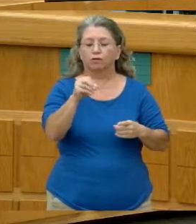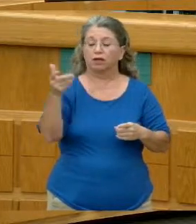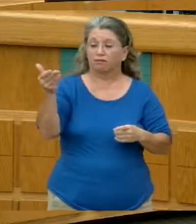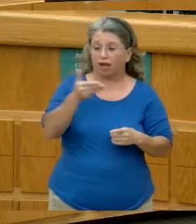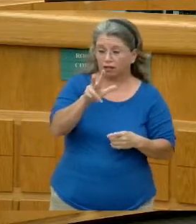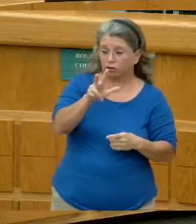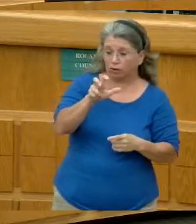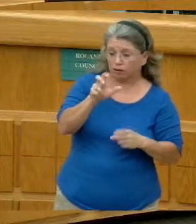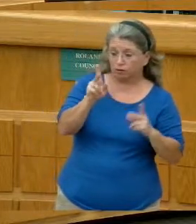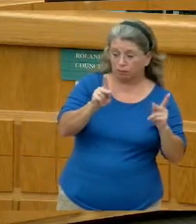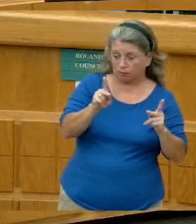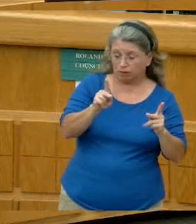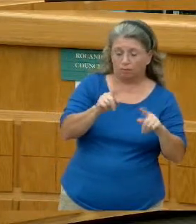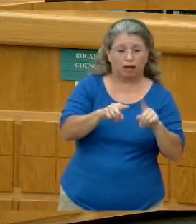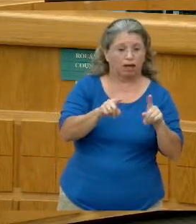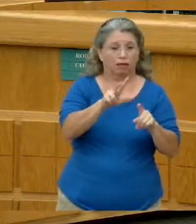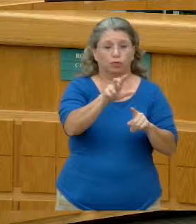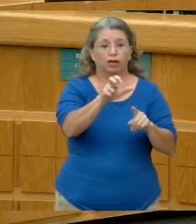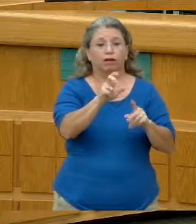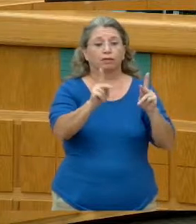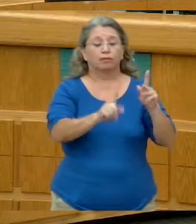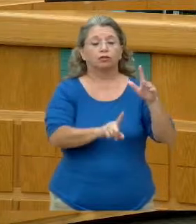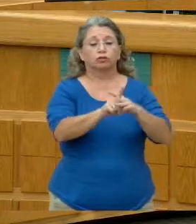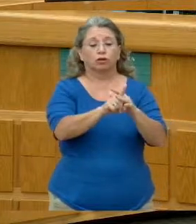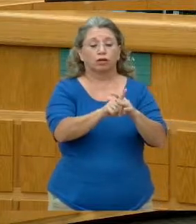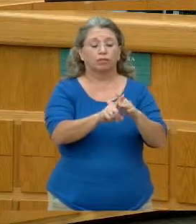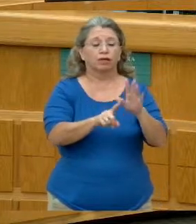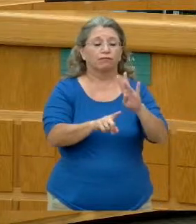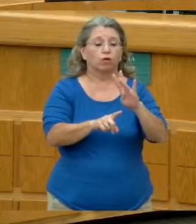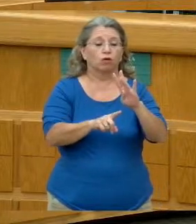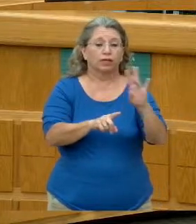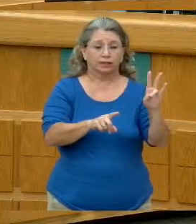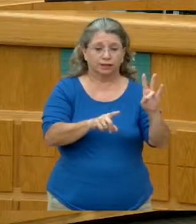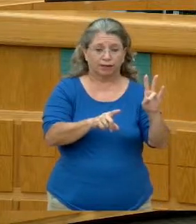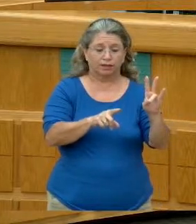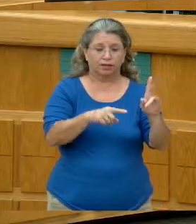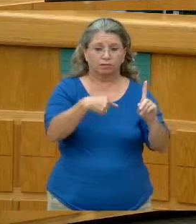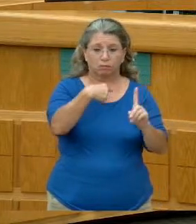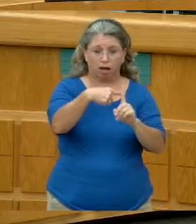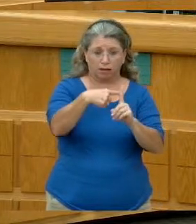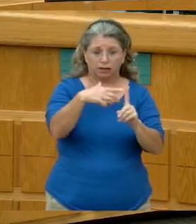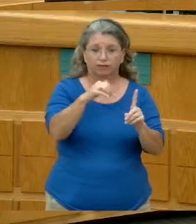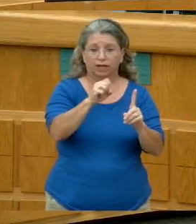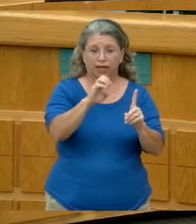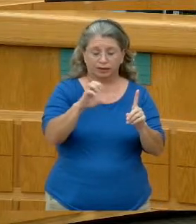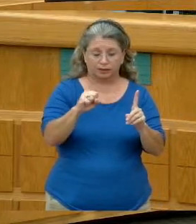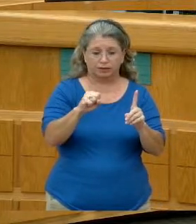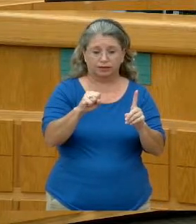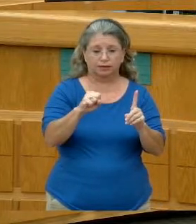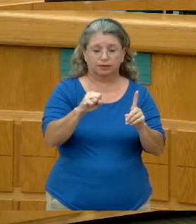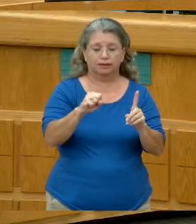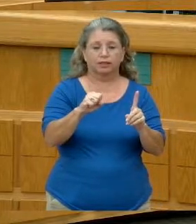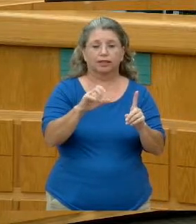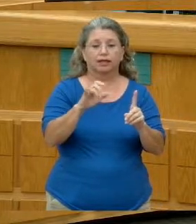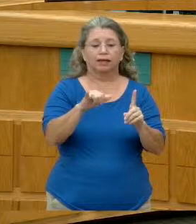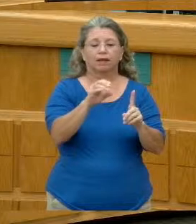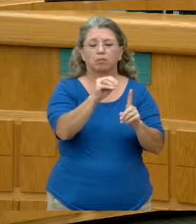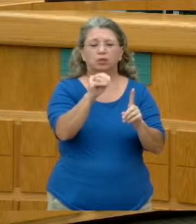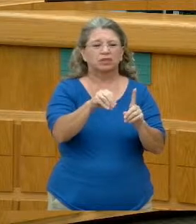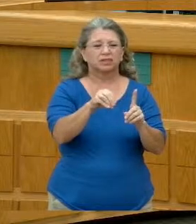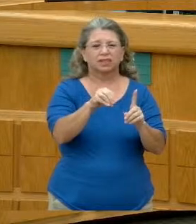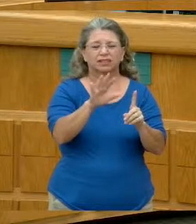300, and 150 showed up. 47 positives out of the 150, which is a percent of